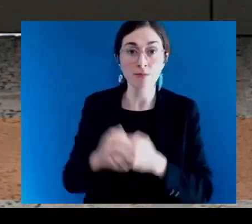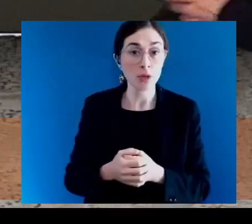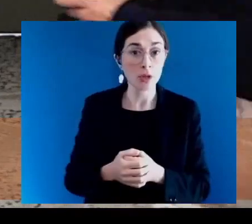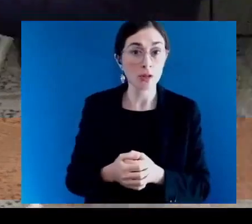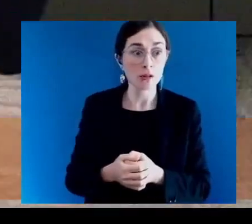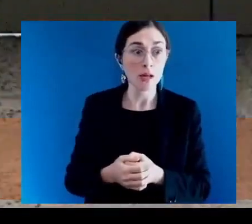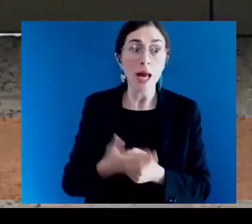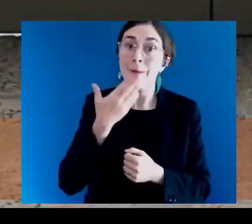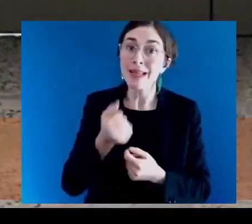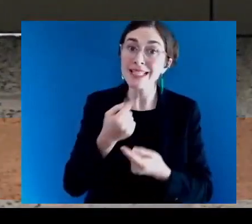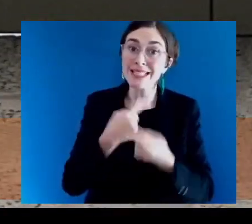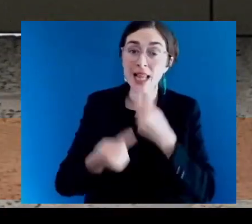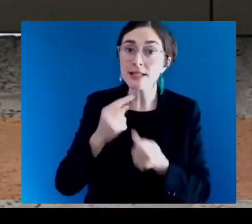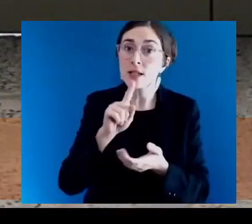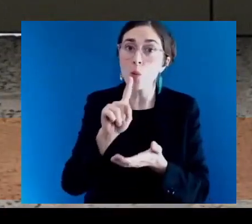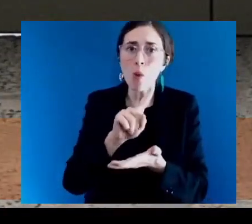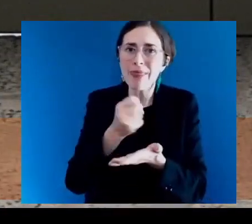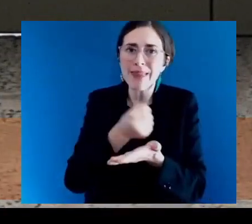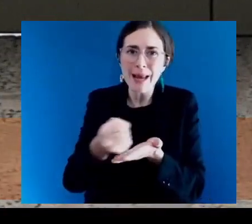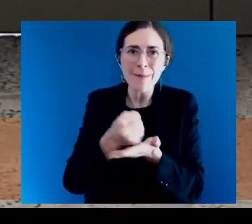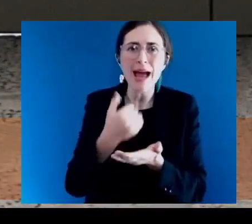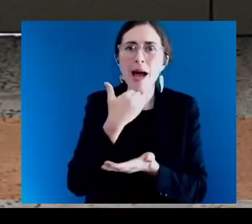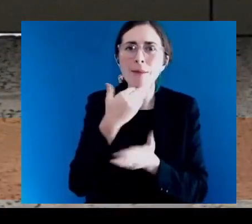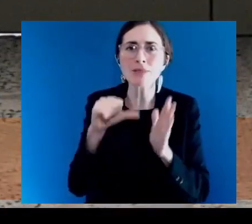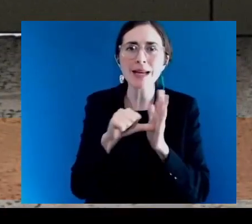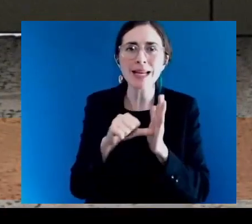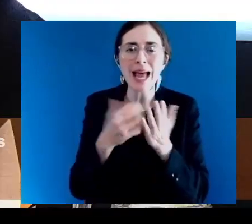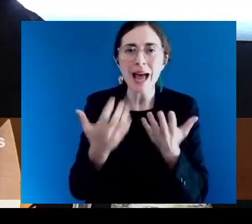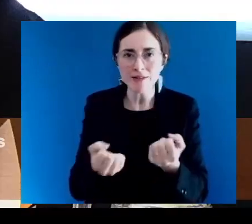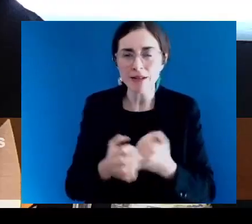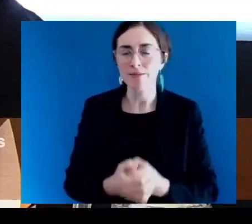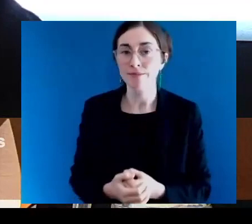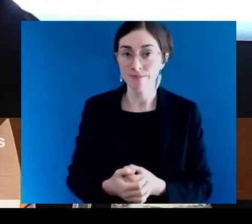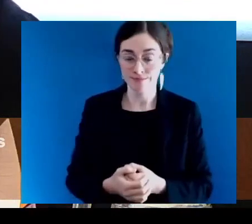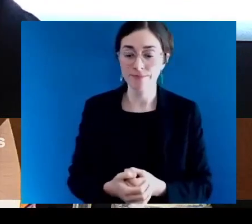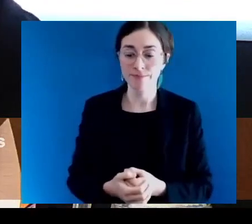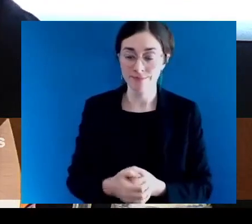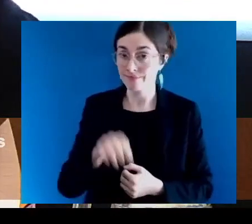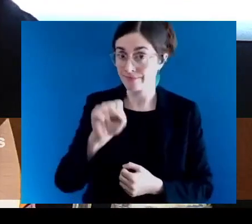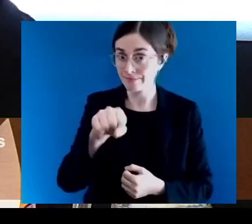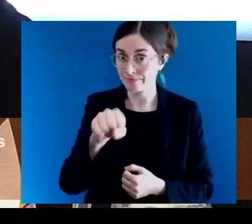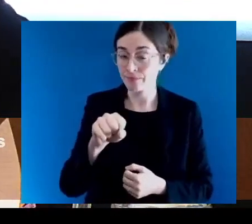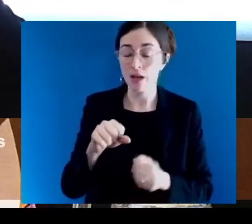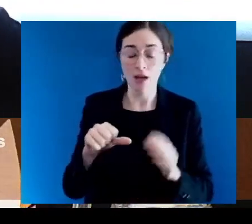Could you tell us what that number is, please? Yes, for the financial year